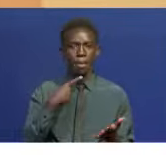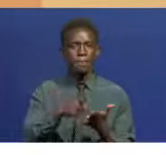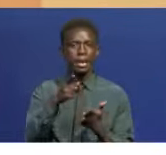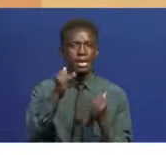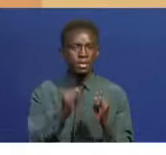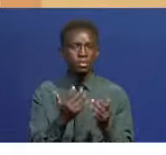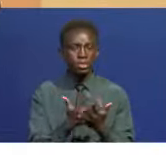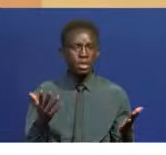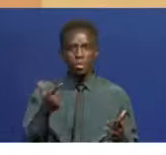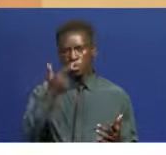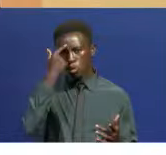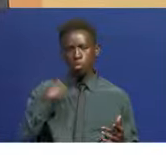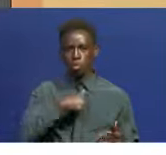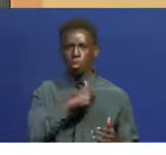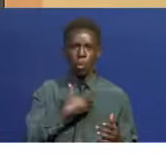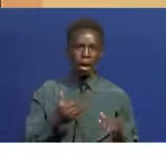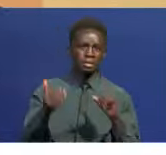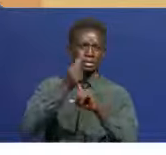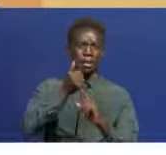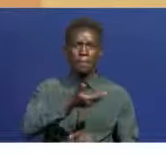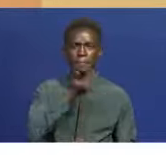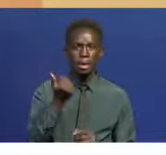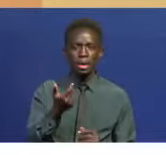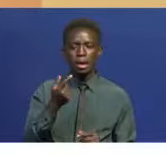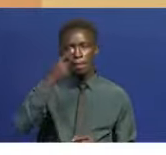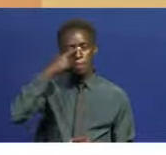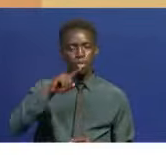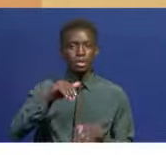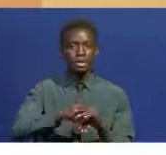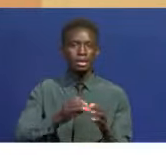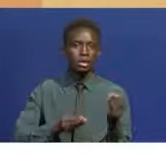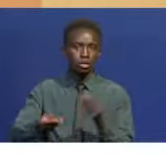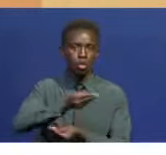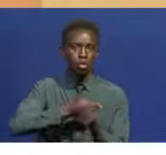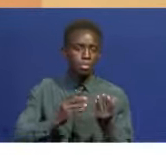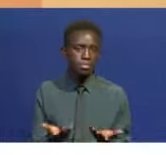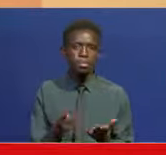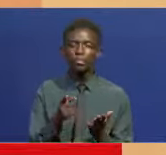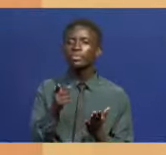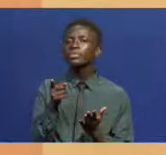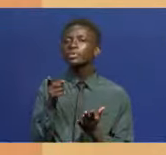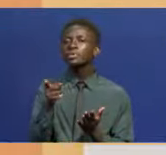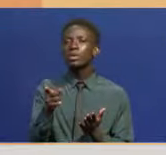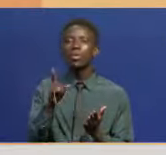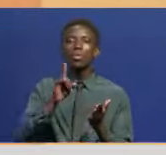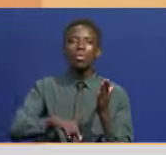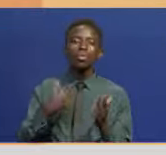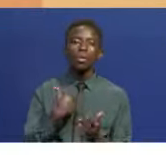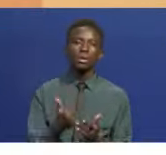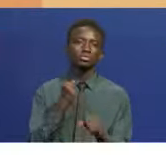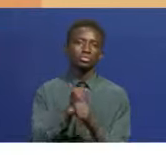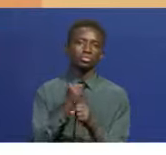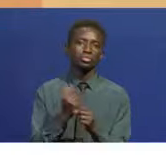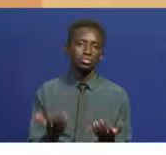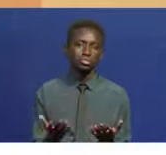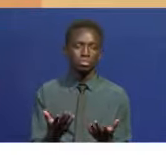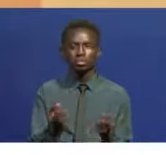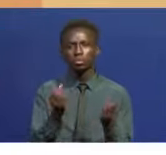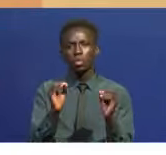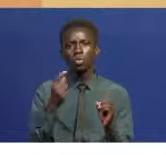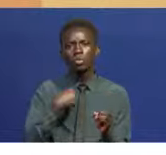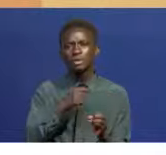sustain the better policy in the economy, this is what we want to do, all right? Okay. So we are